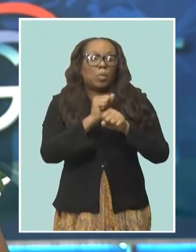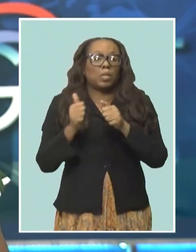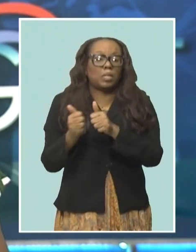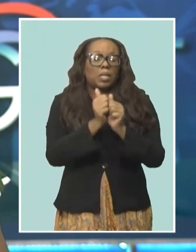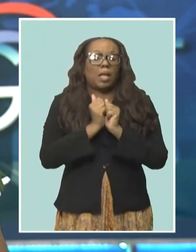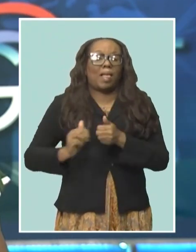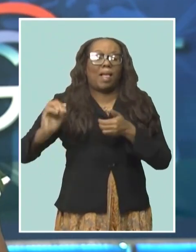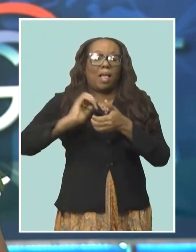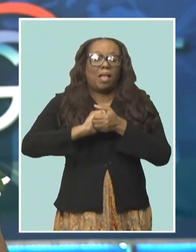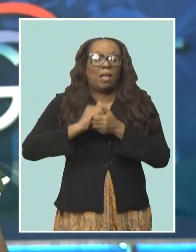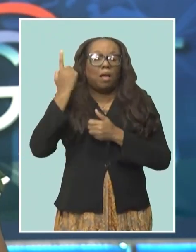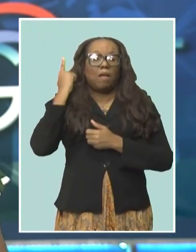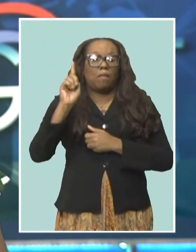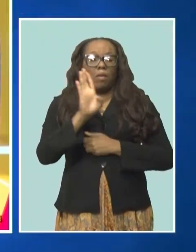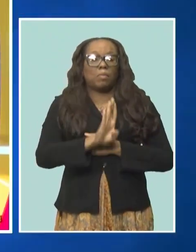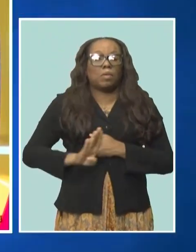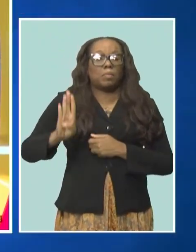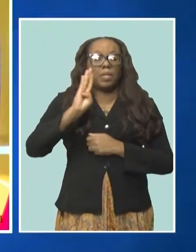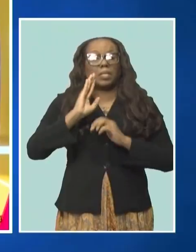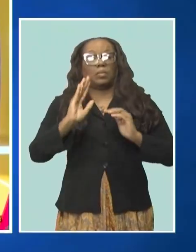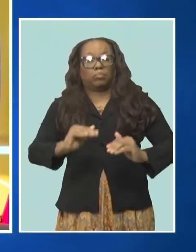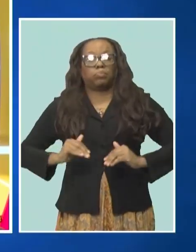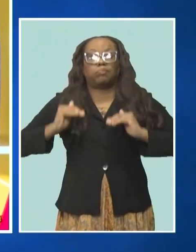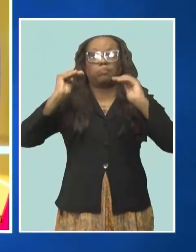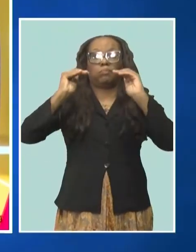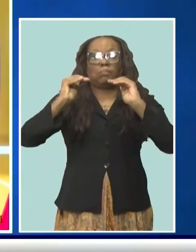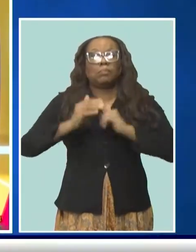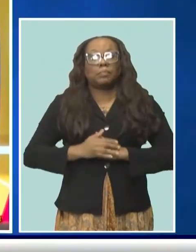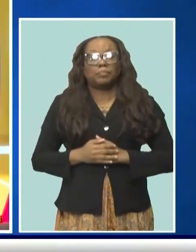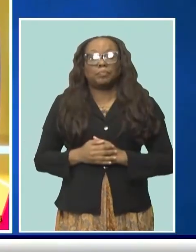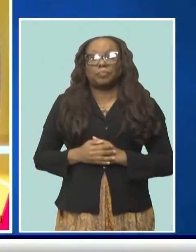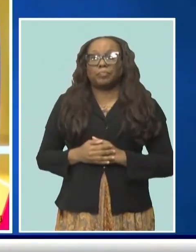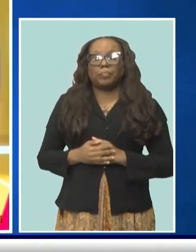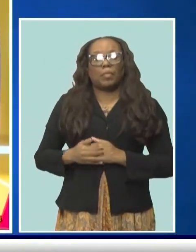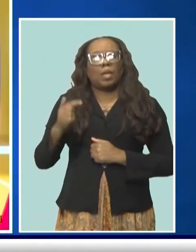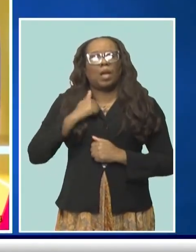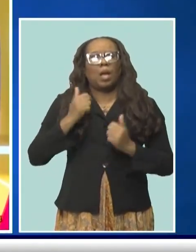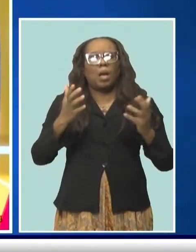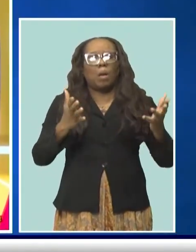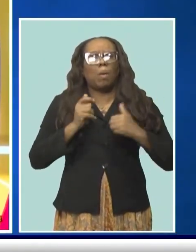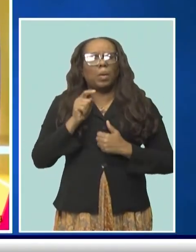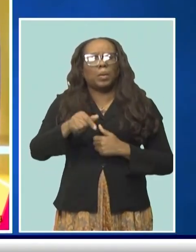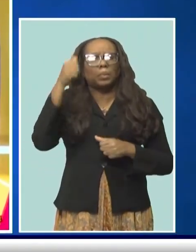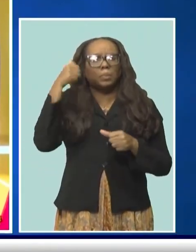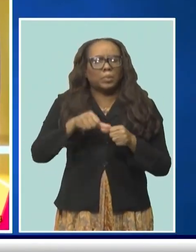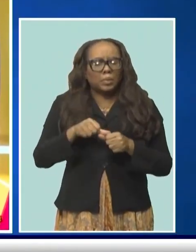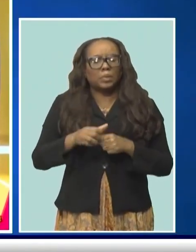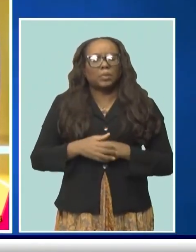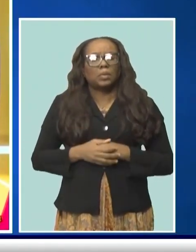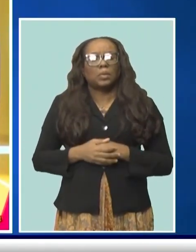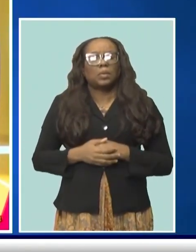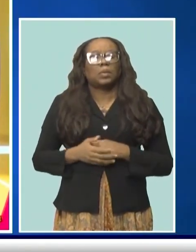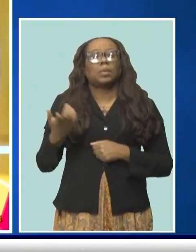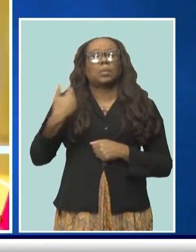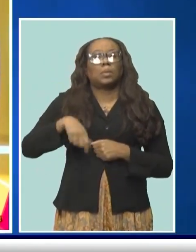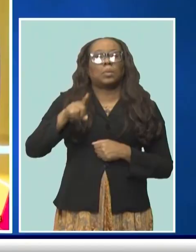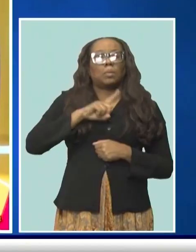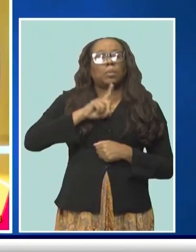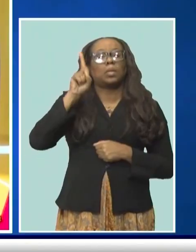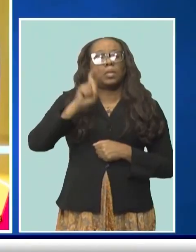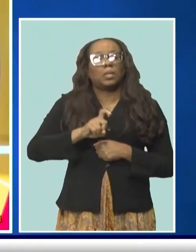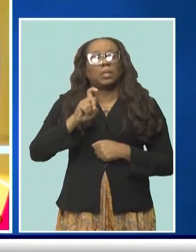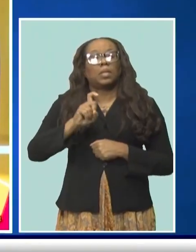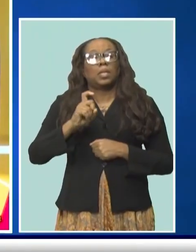country forward. And I want us to remember this on Heroes Day, is that we need an alliance, a